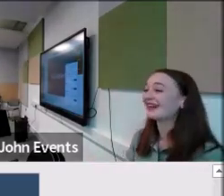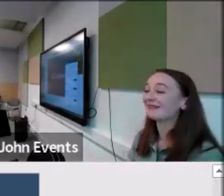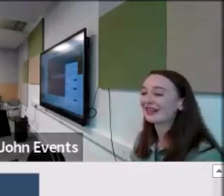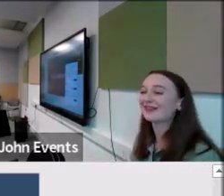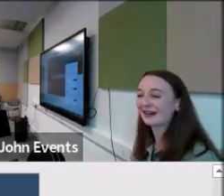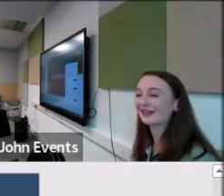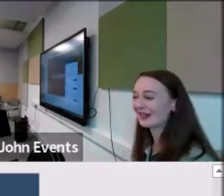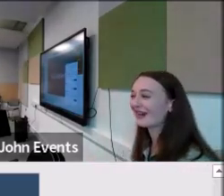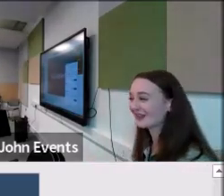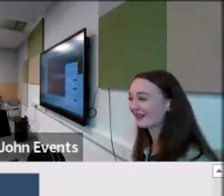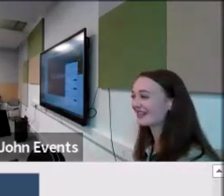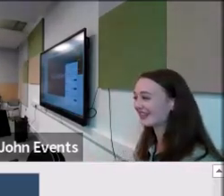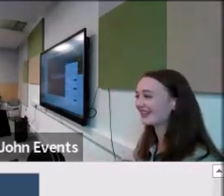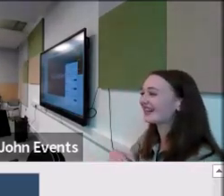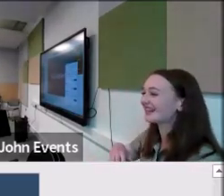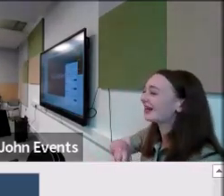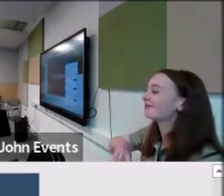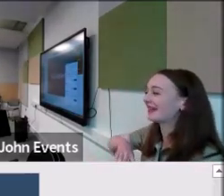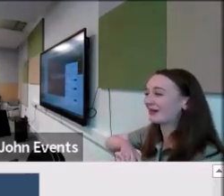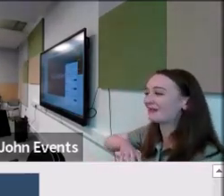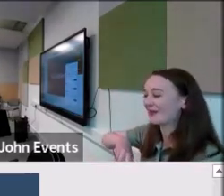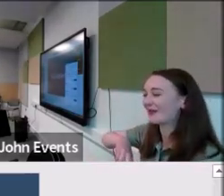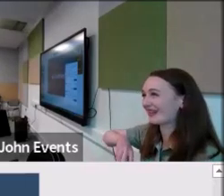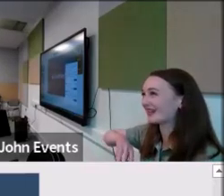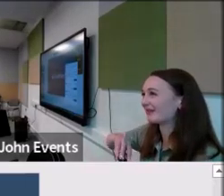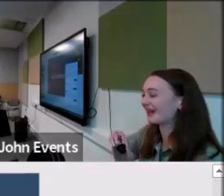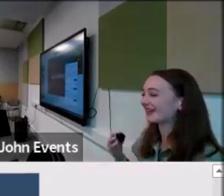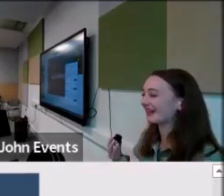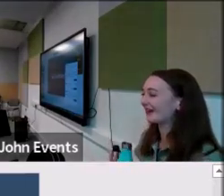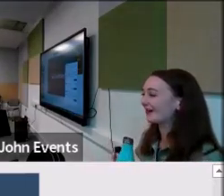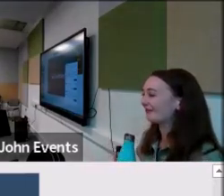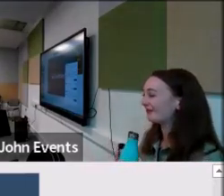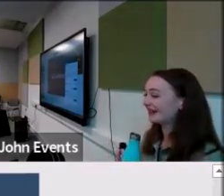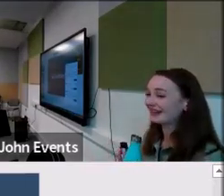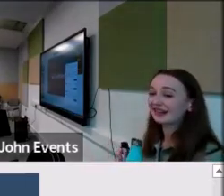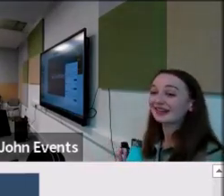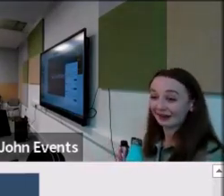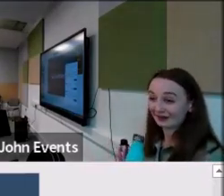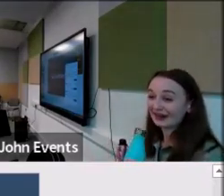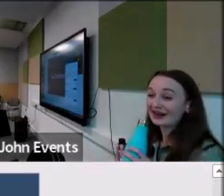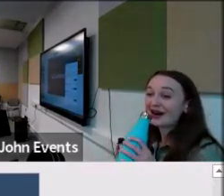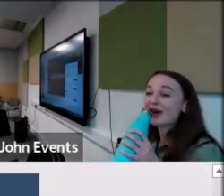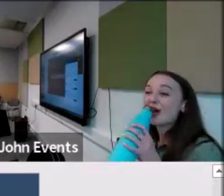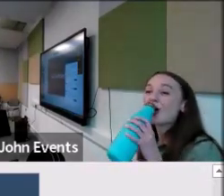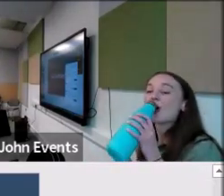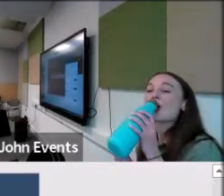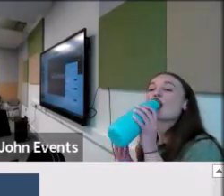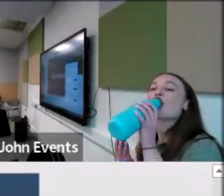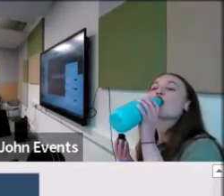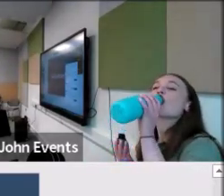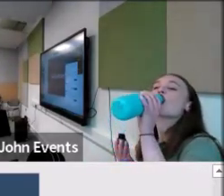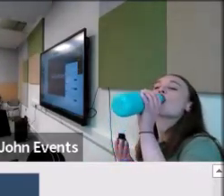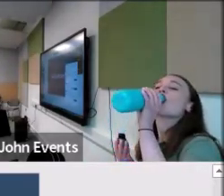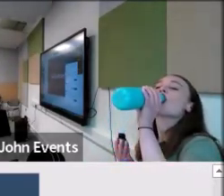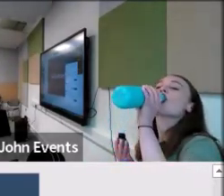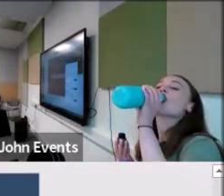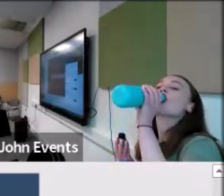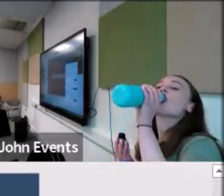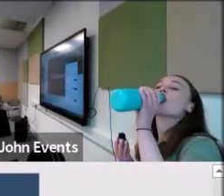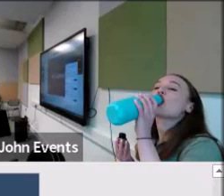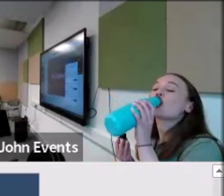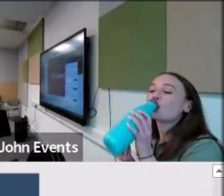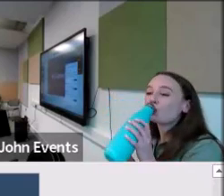I'm really grateful that you've asked questions today. This can be a little bit awkward, this bit, so go for it. You mentioned